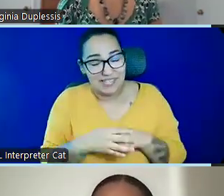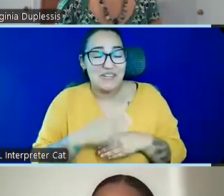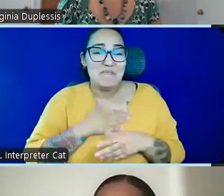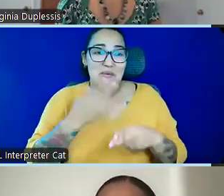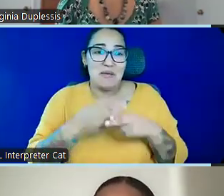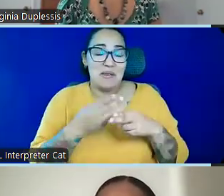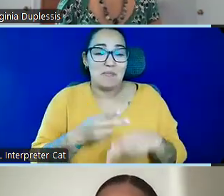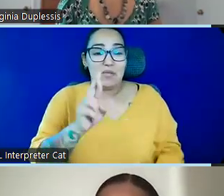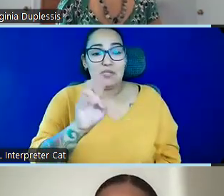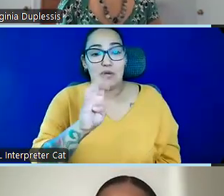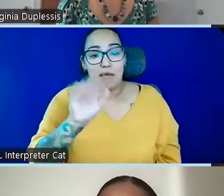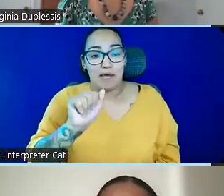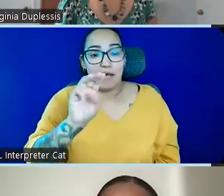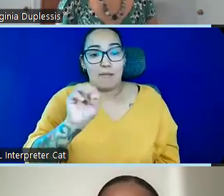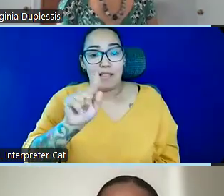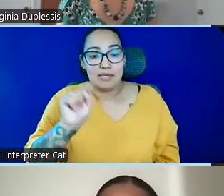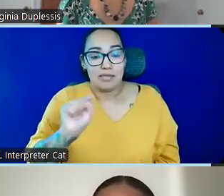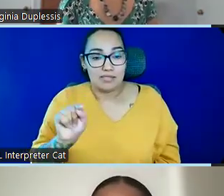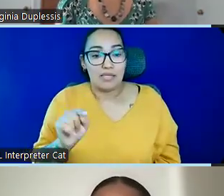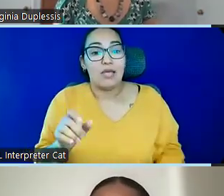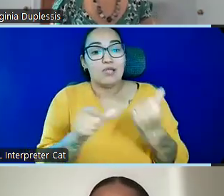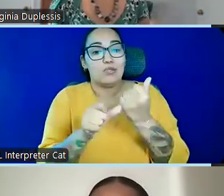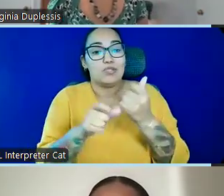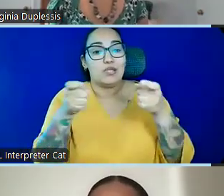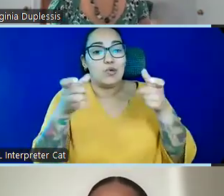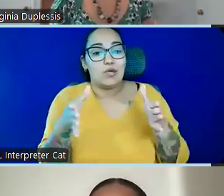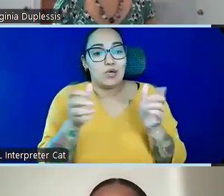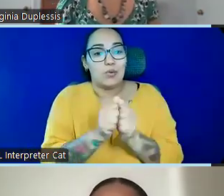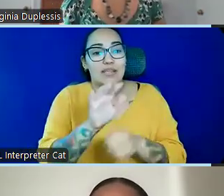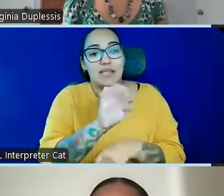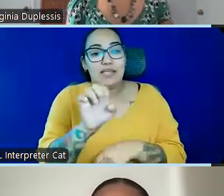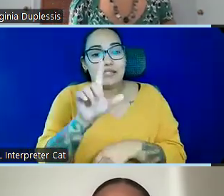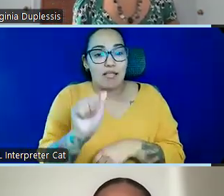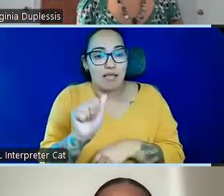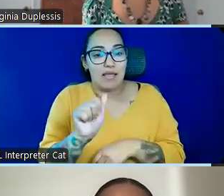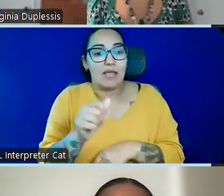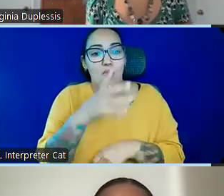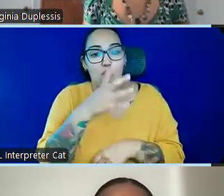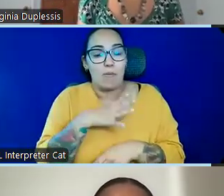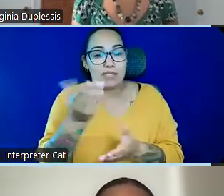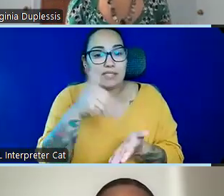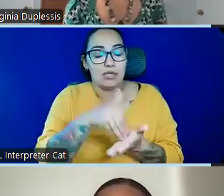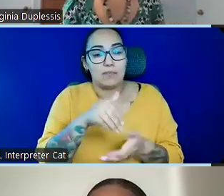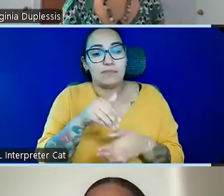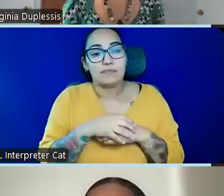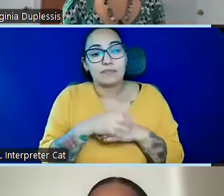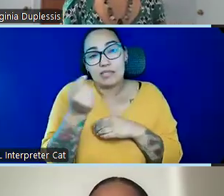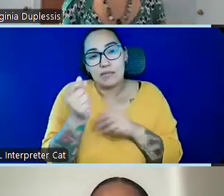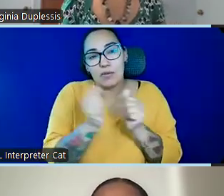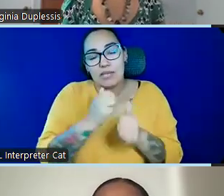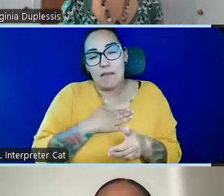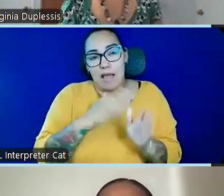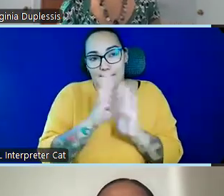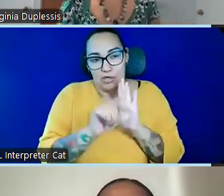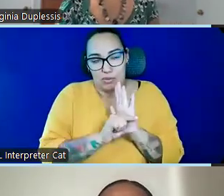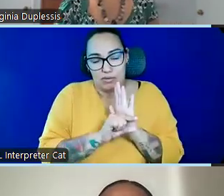Rebecca Melendez. I am an associate director with the East Los Angeles Women's Center. A little bit of my background.